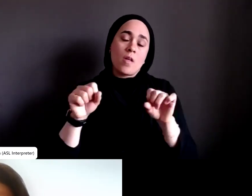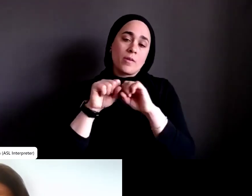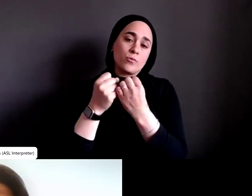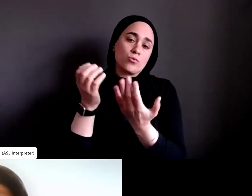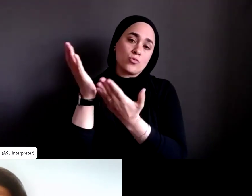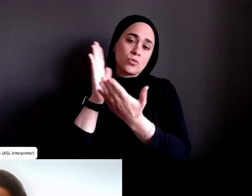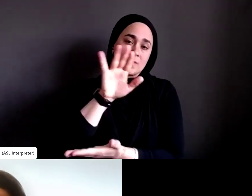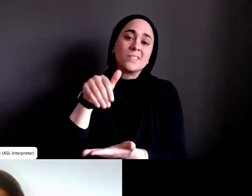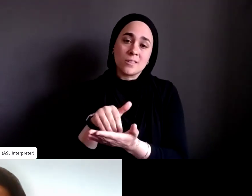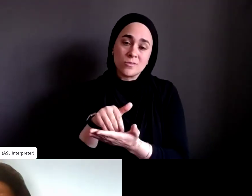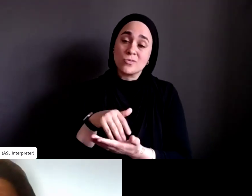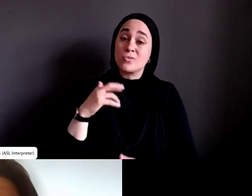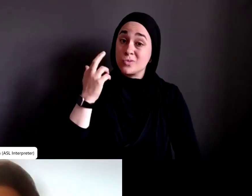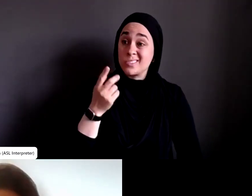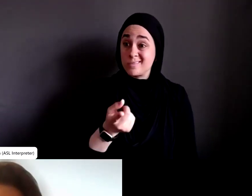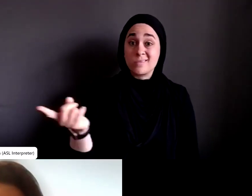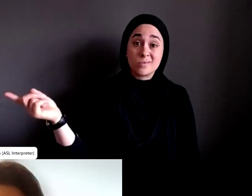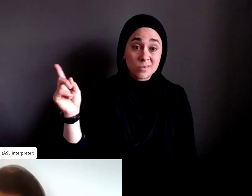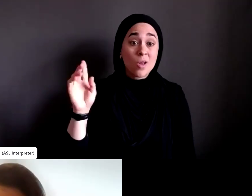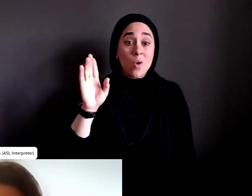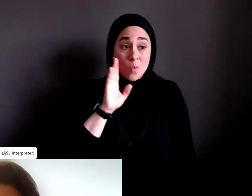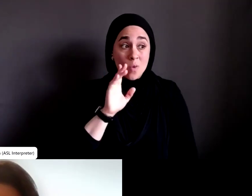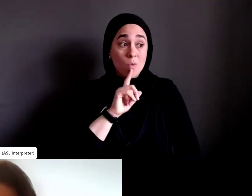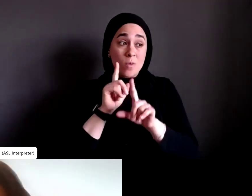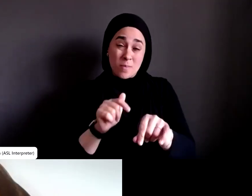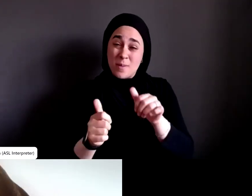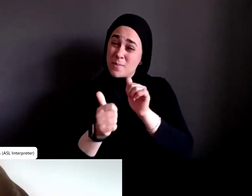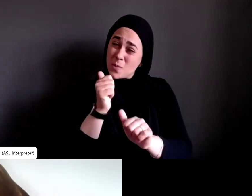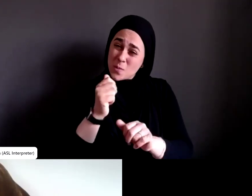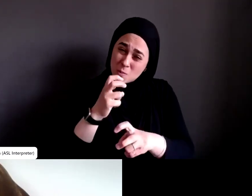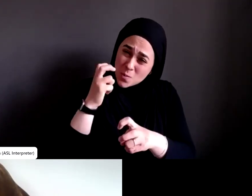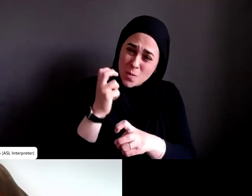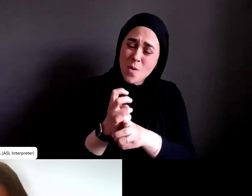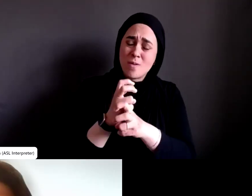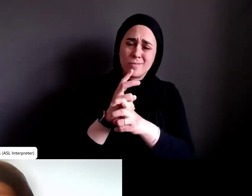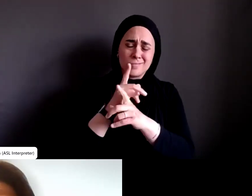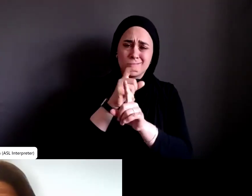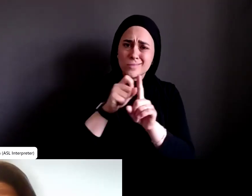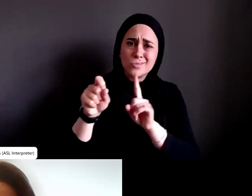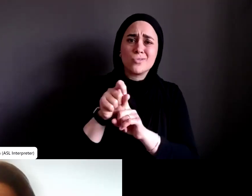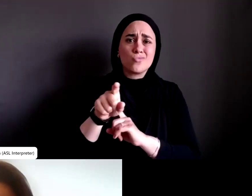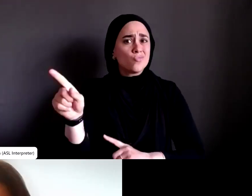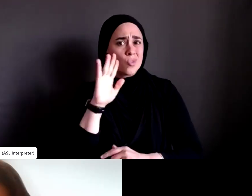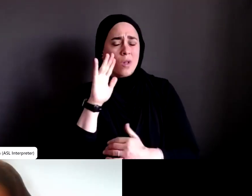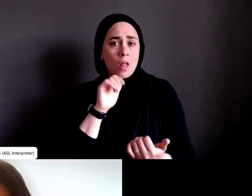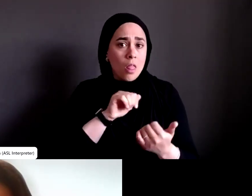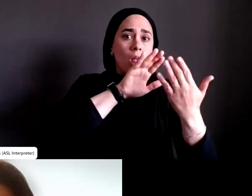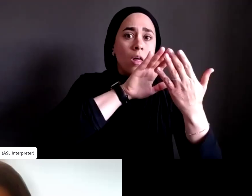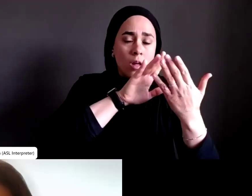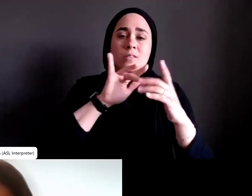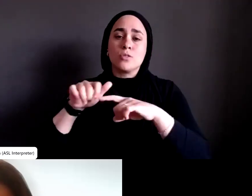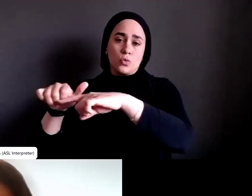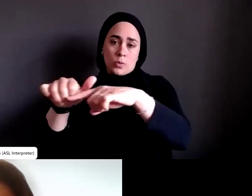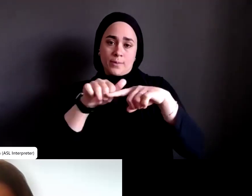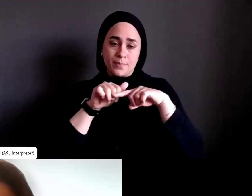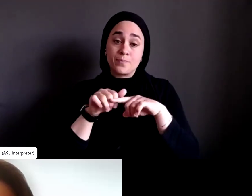the ones that are going to probably respond to the most difficult cases. There's also harmonized terminology. And this